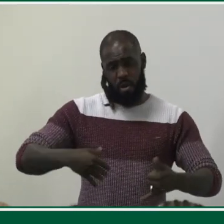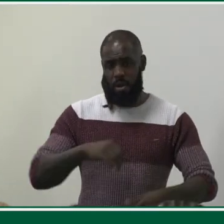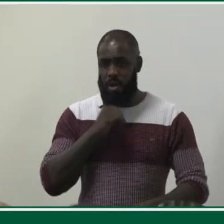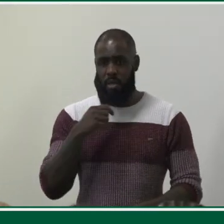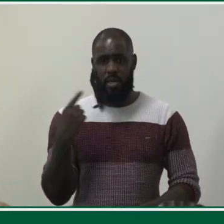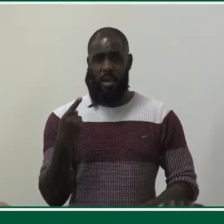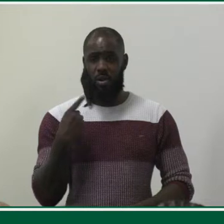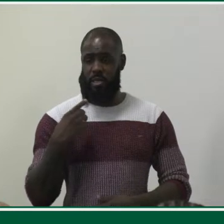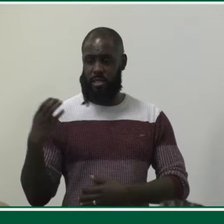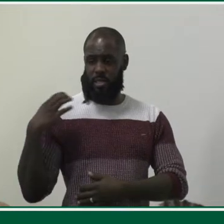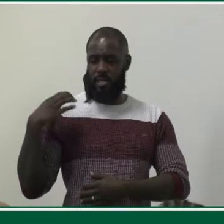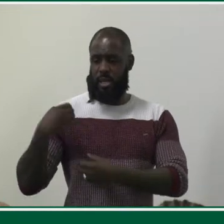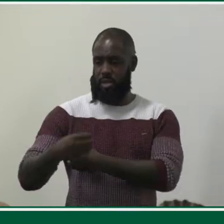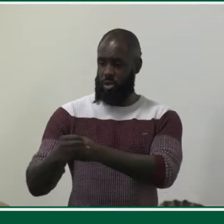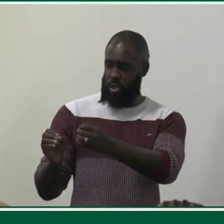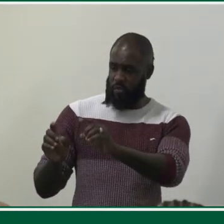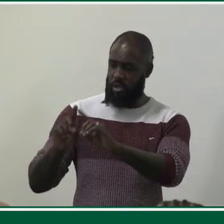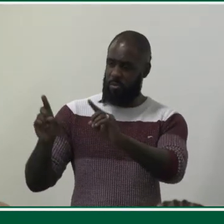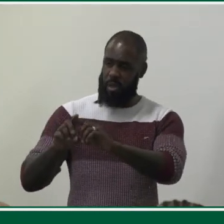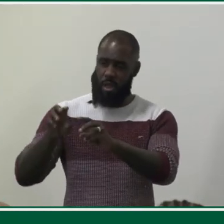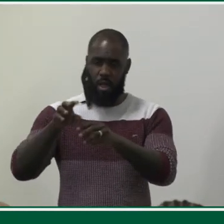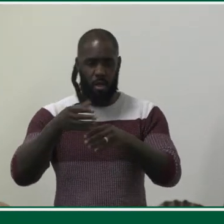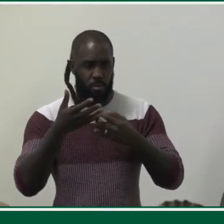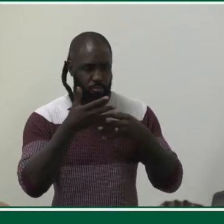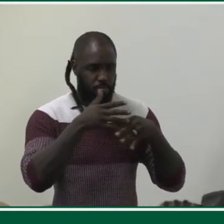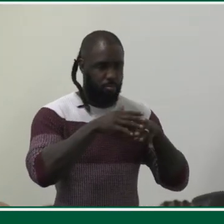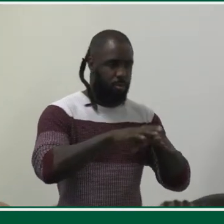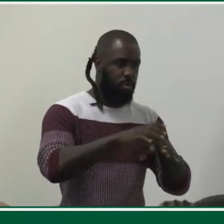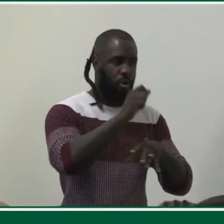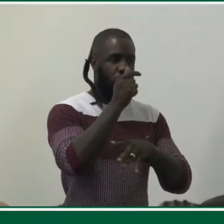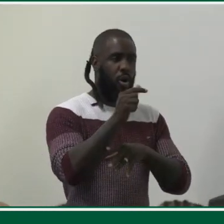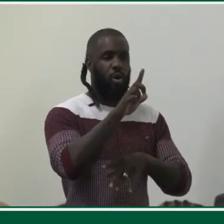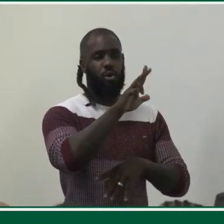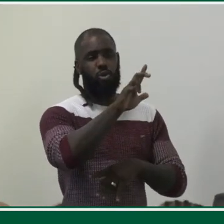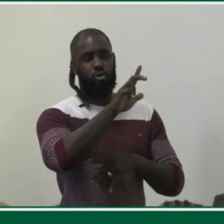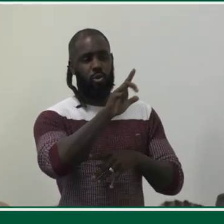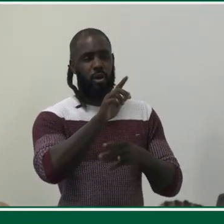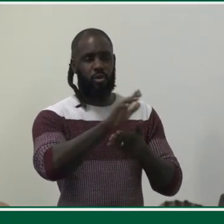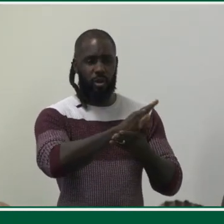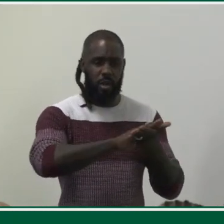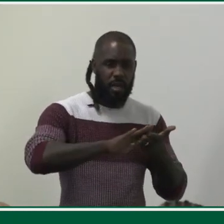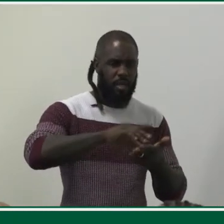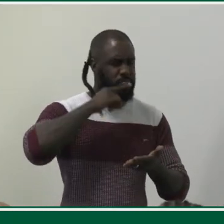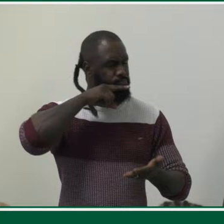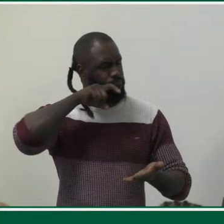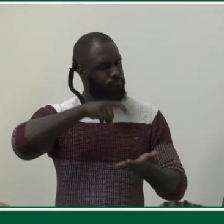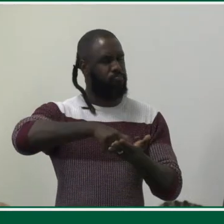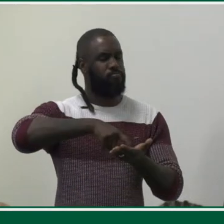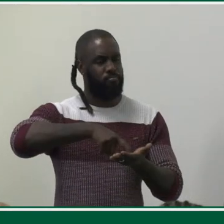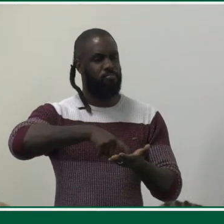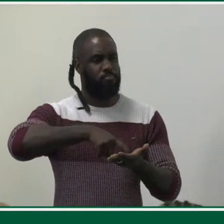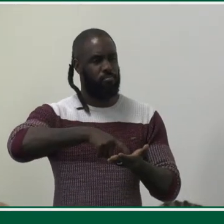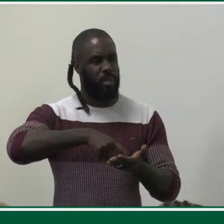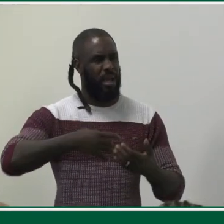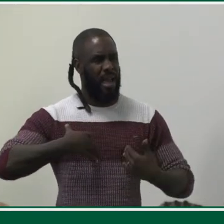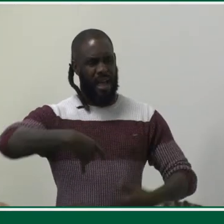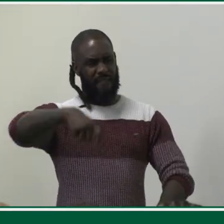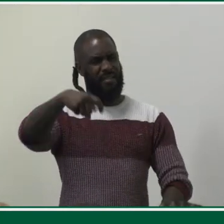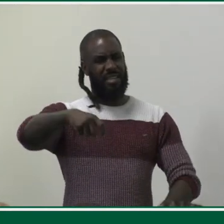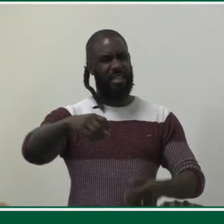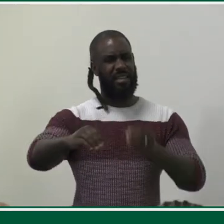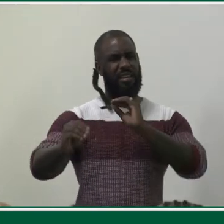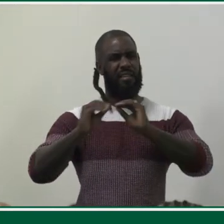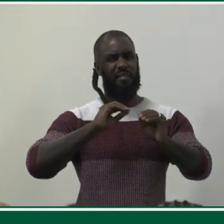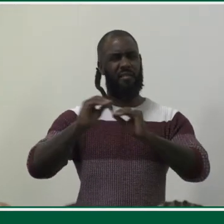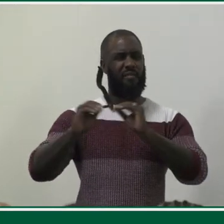our chancellor's office, so across the CSU system, all 23 campuses, do we see that there is a need to fix the